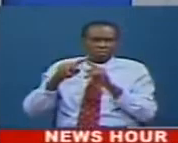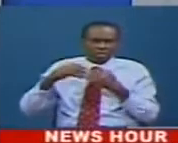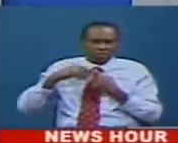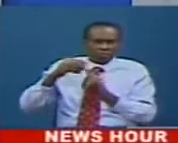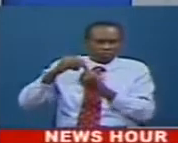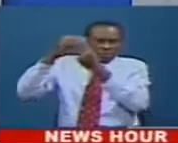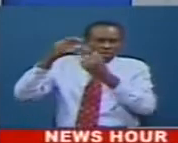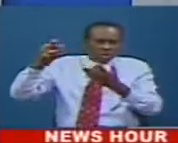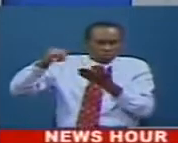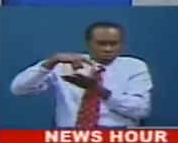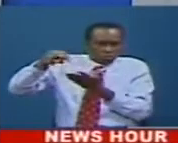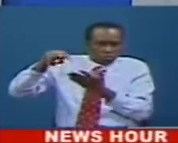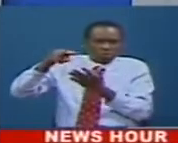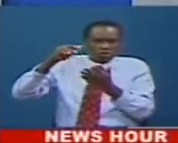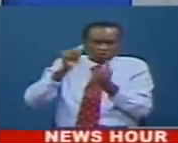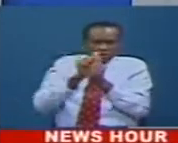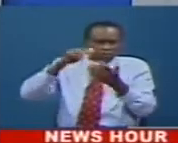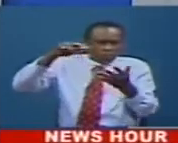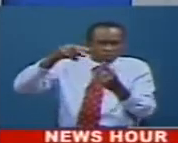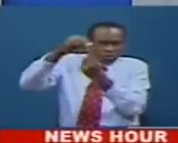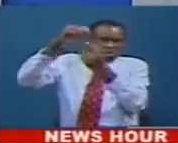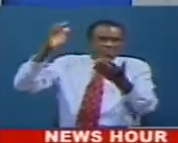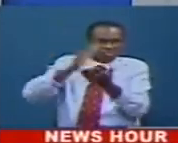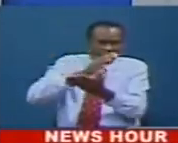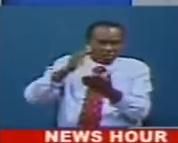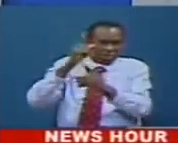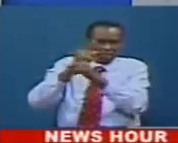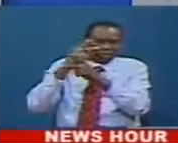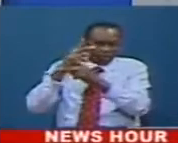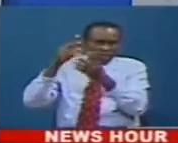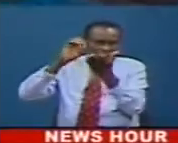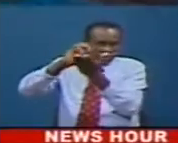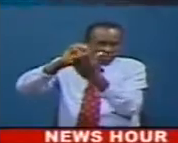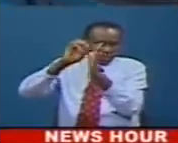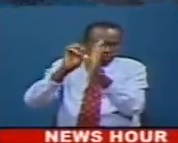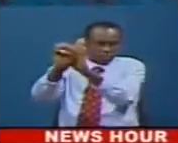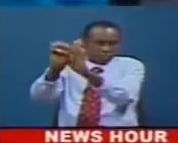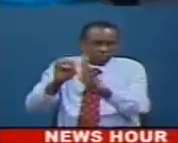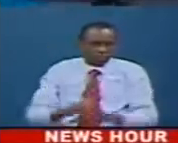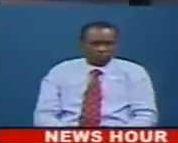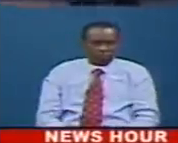songs. We take you through some trending dance moves in Ghana.